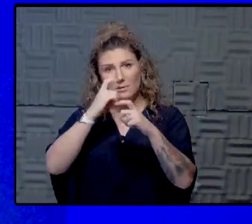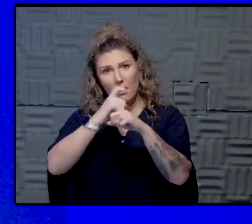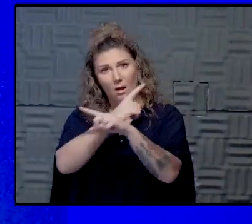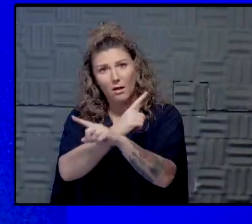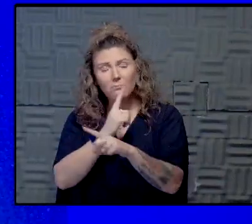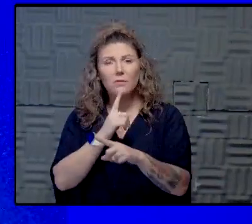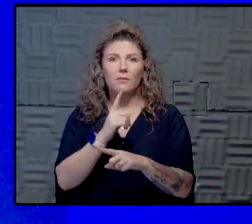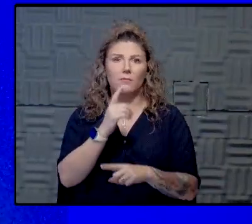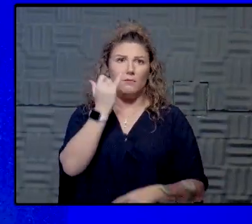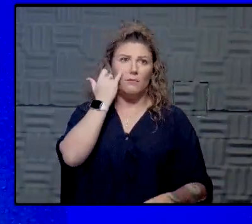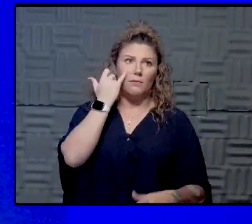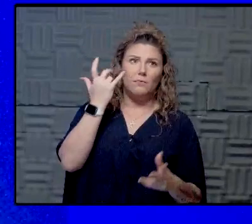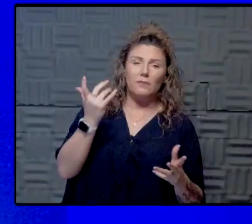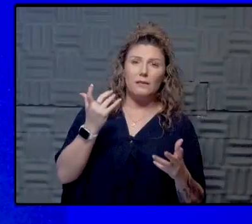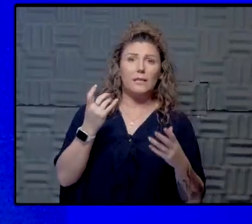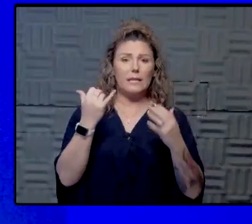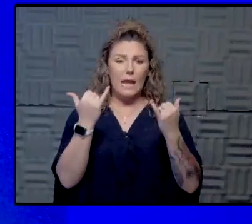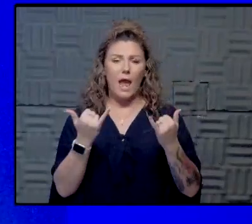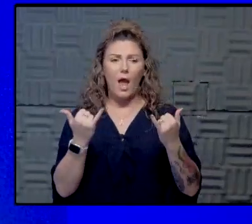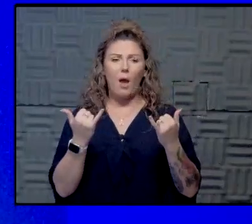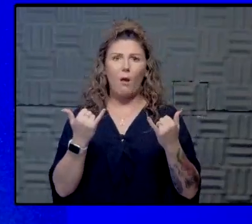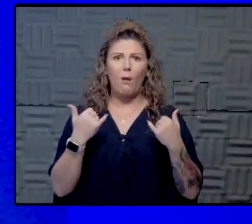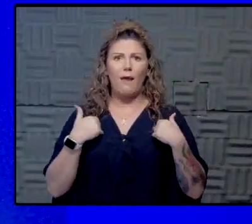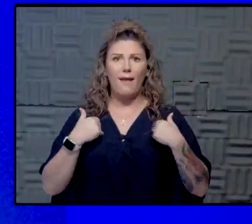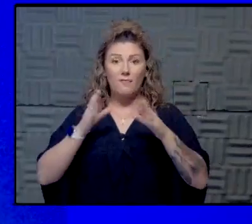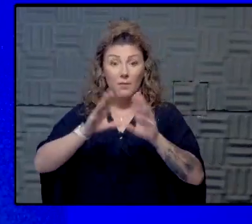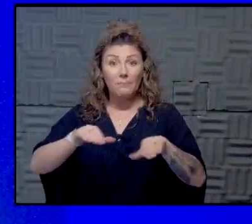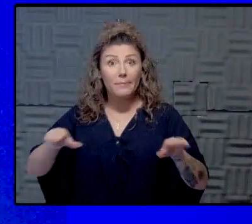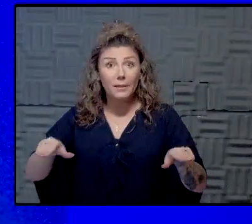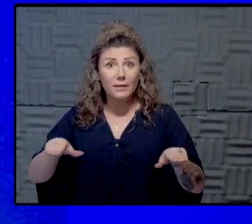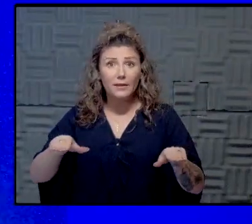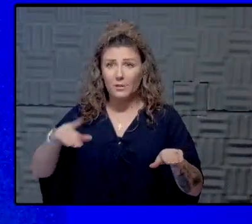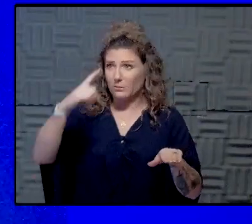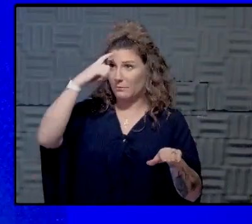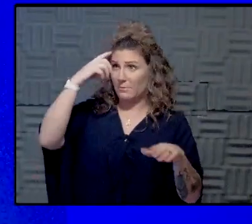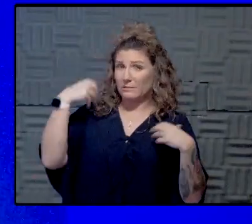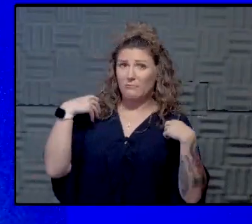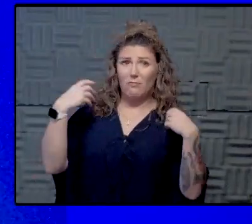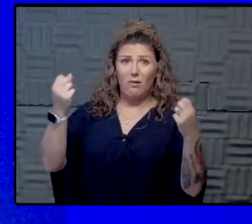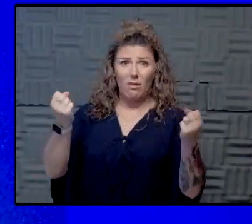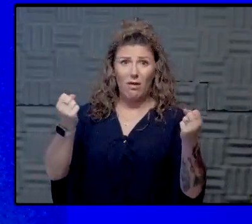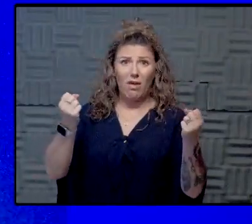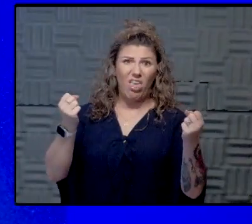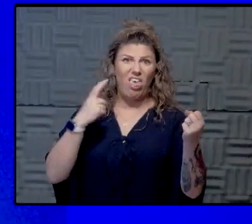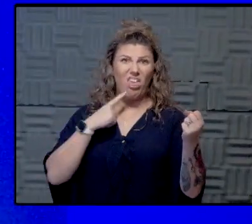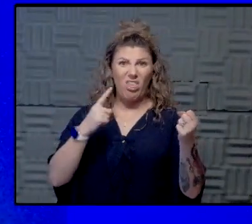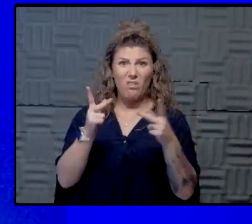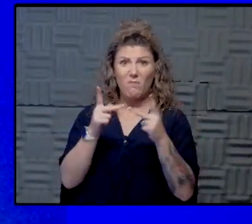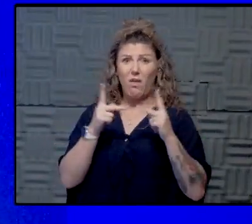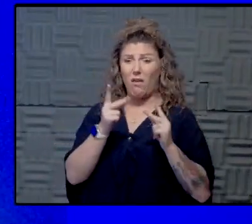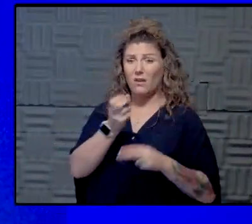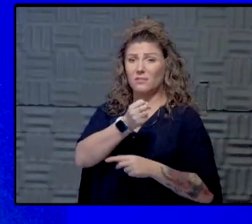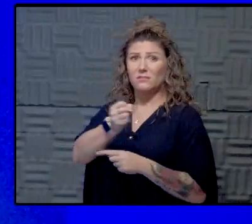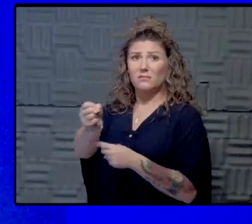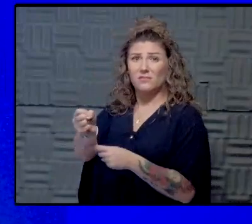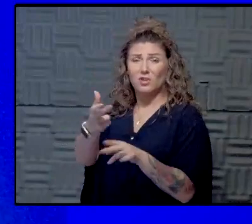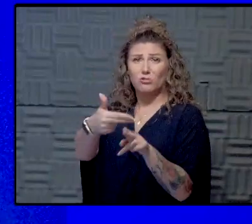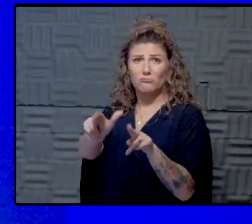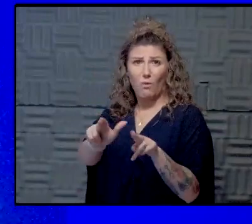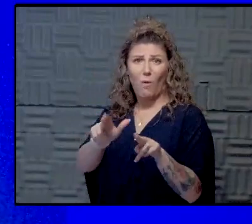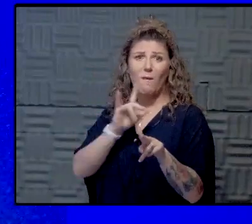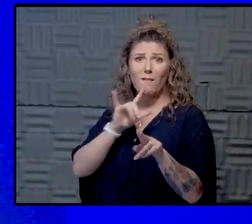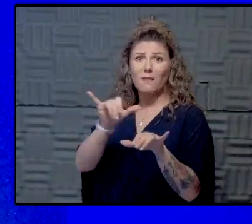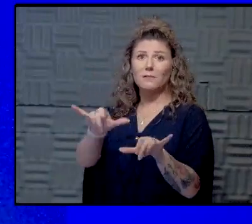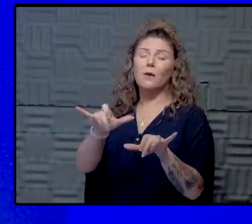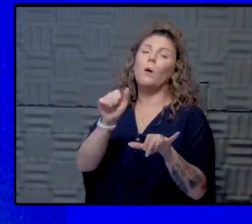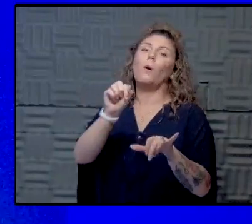try to put somebody into now a pediatric mental health facility for a short stay. Oh, by the way, everybody